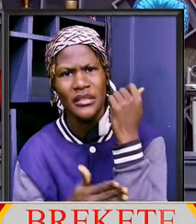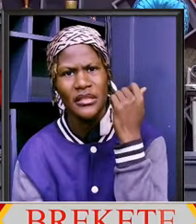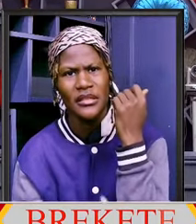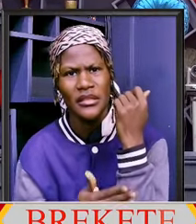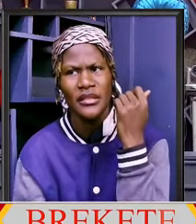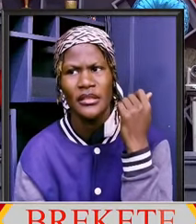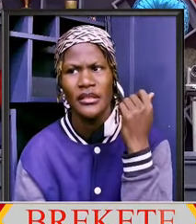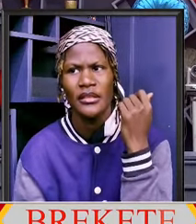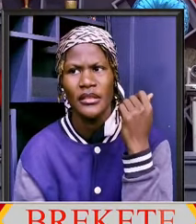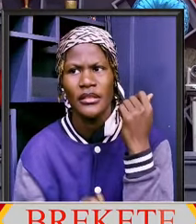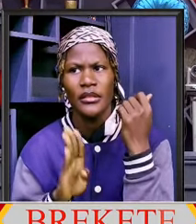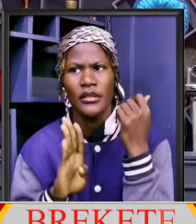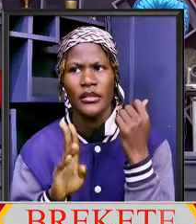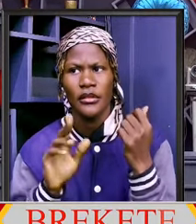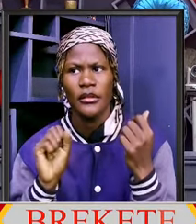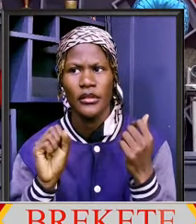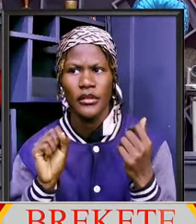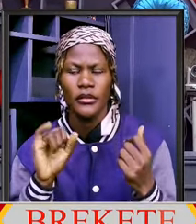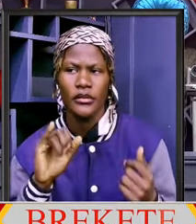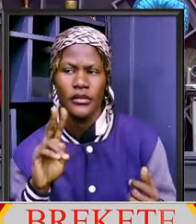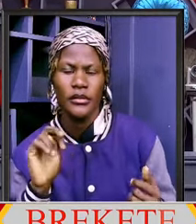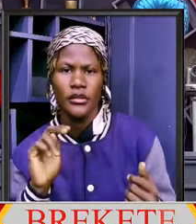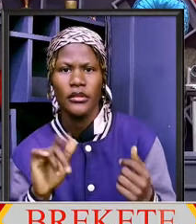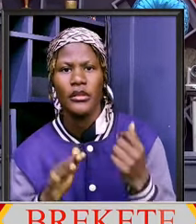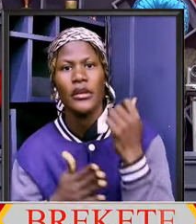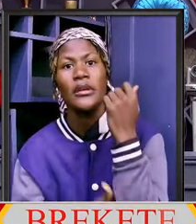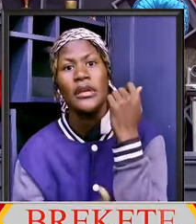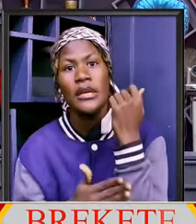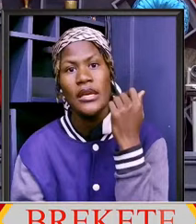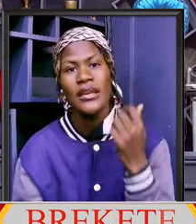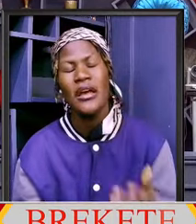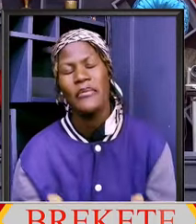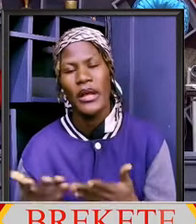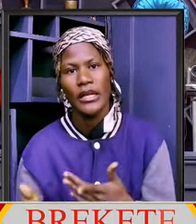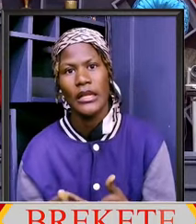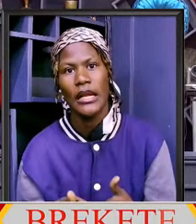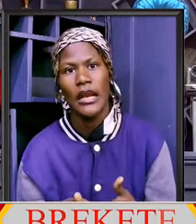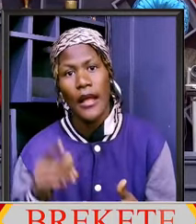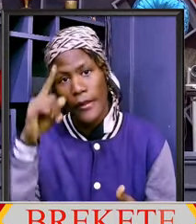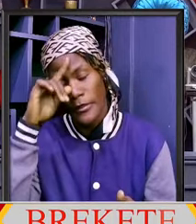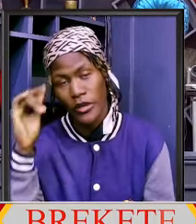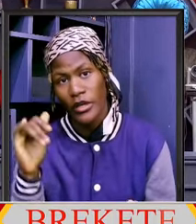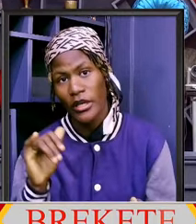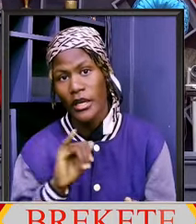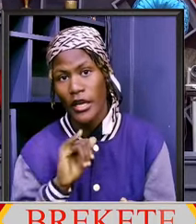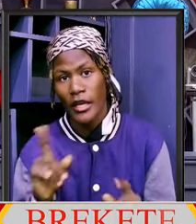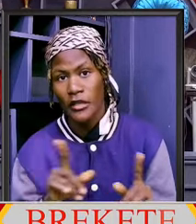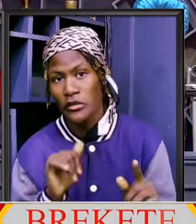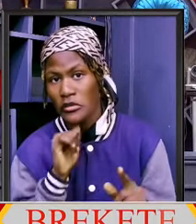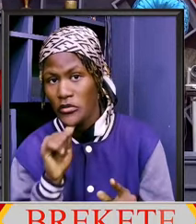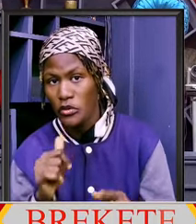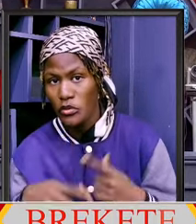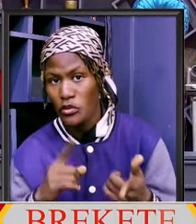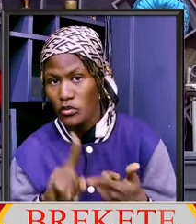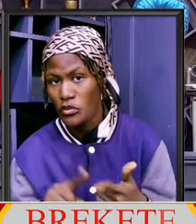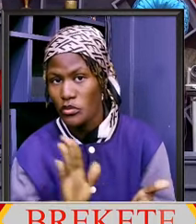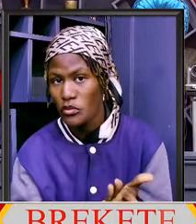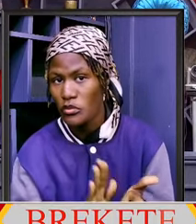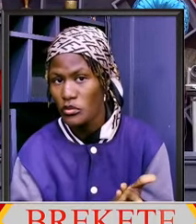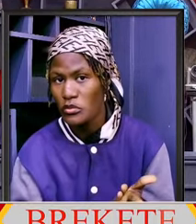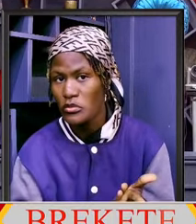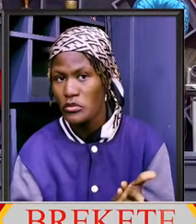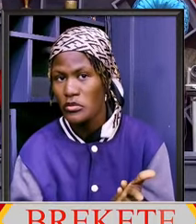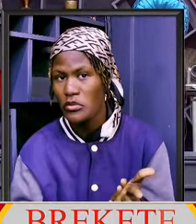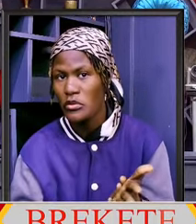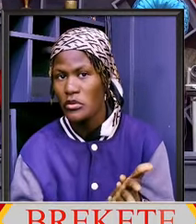Okay, you they do business before? Yam seller. Mm. Because I never go to school, now only secondary school. Mm.